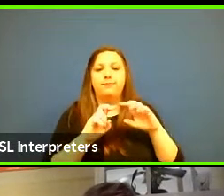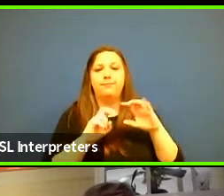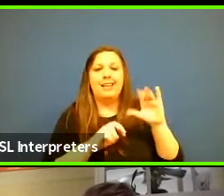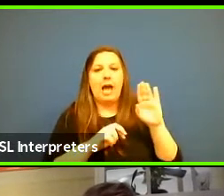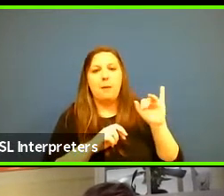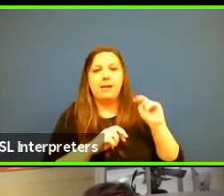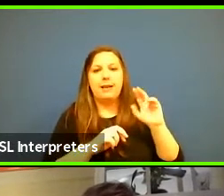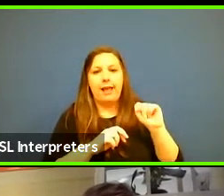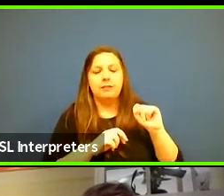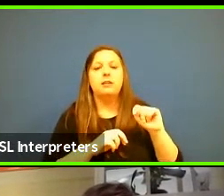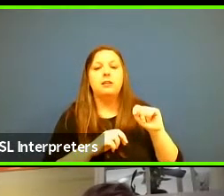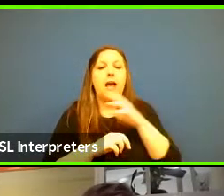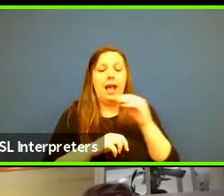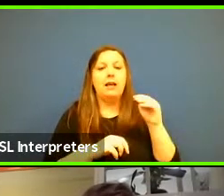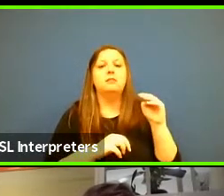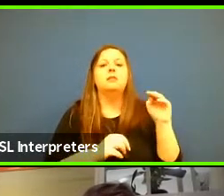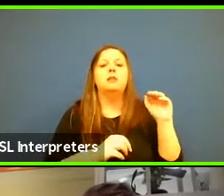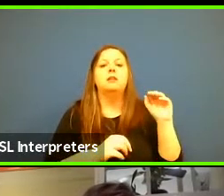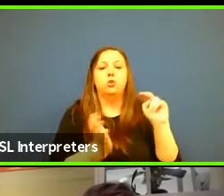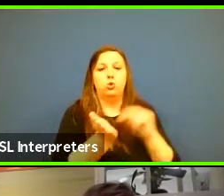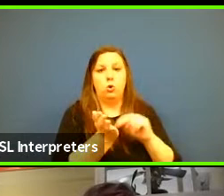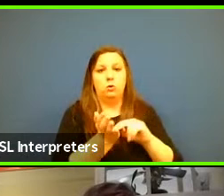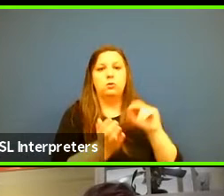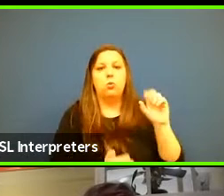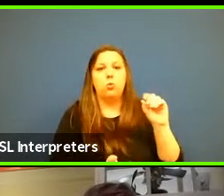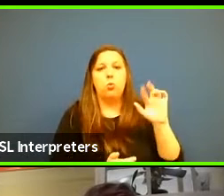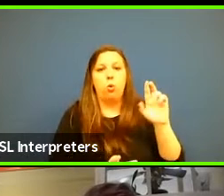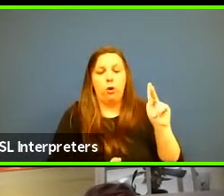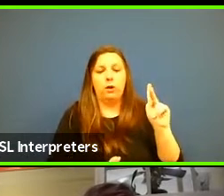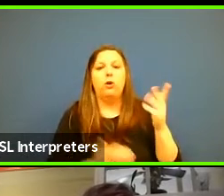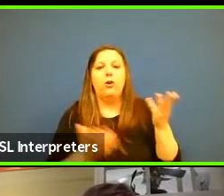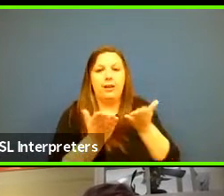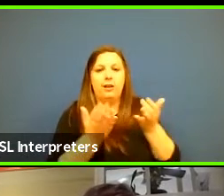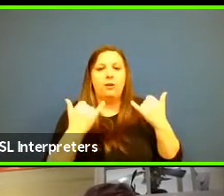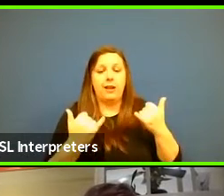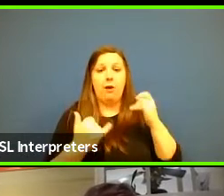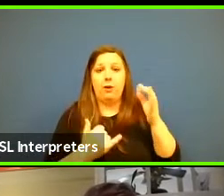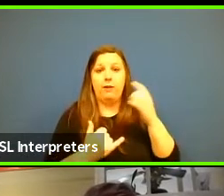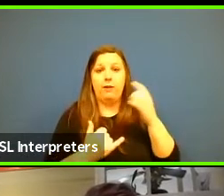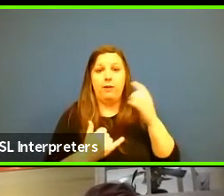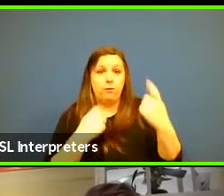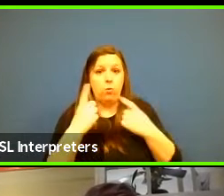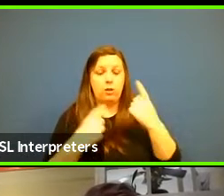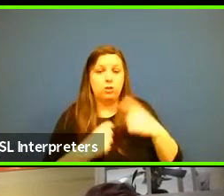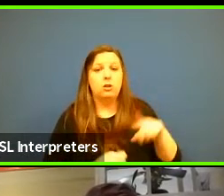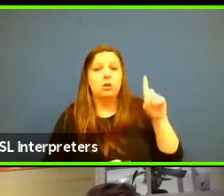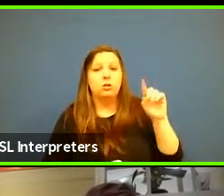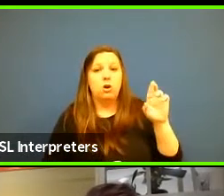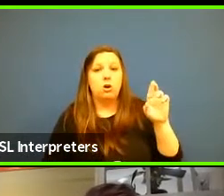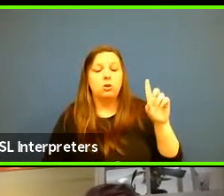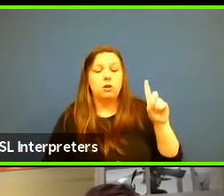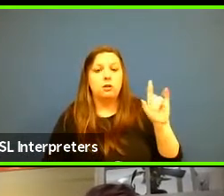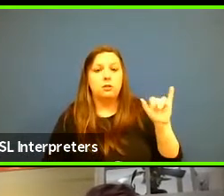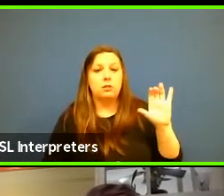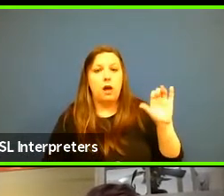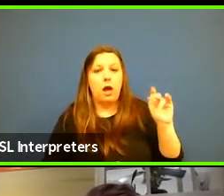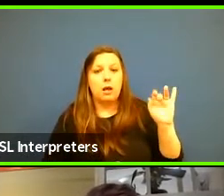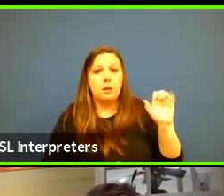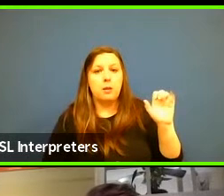joined us now. If you have questions, I know Dr. Dykeman sent me a great question earlier today